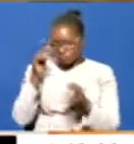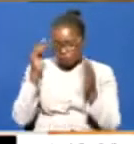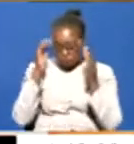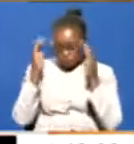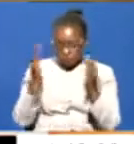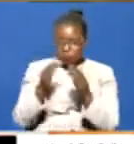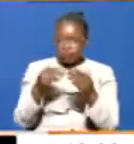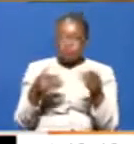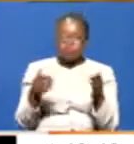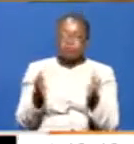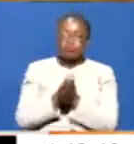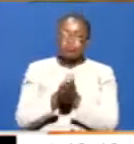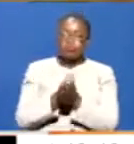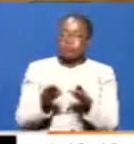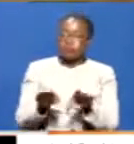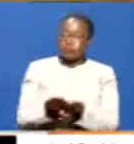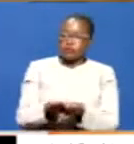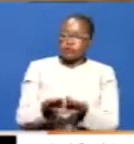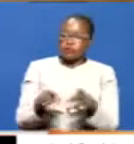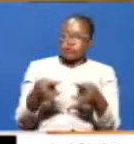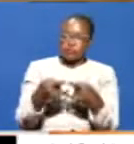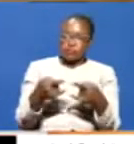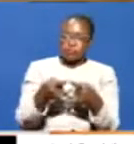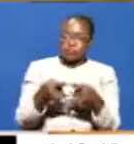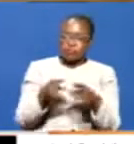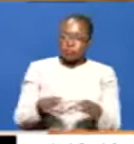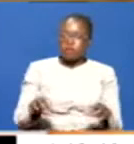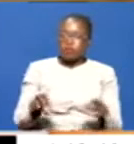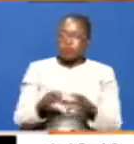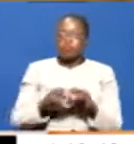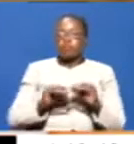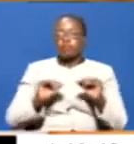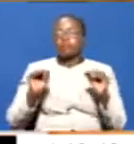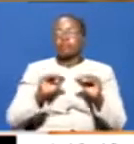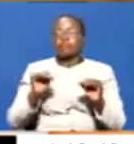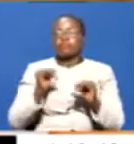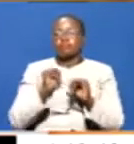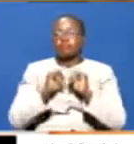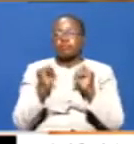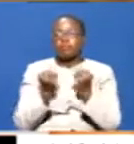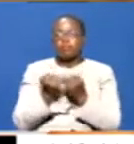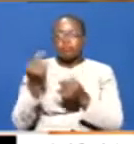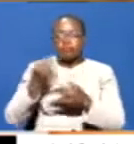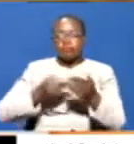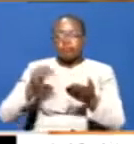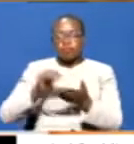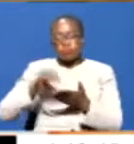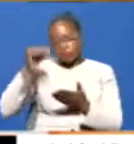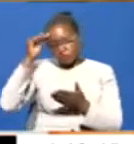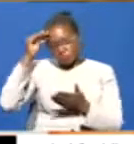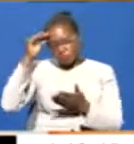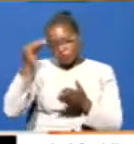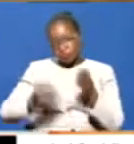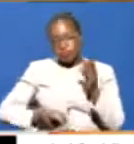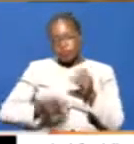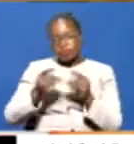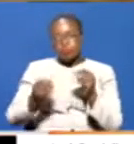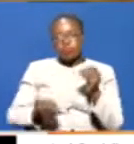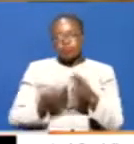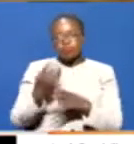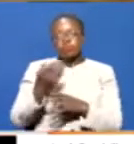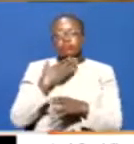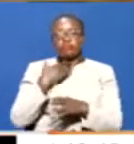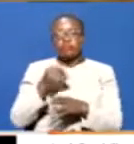the digital market requirements and courses being taught in institutions of higher learning to meet the growing demand for